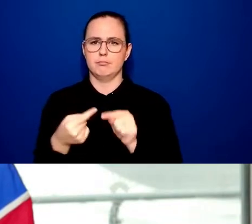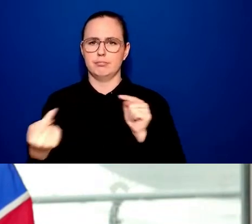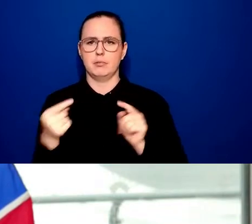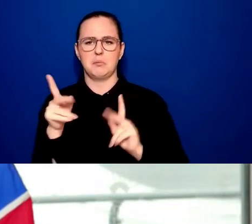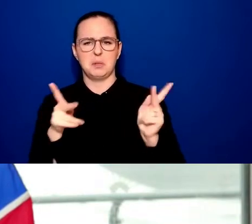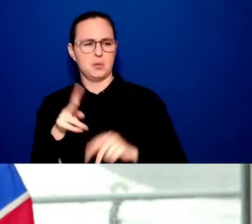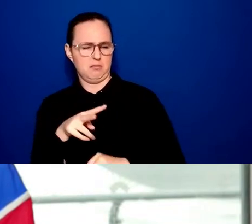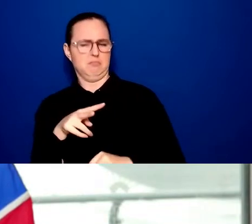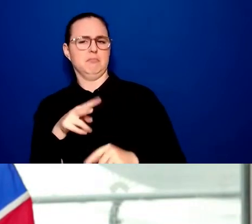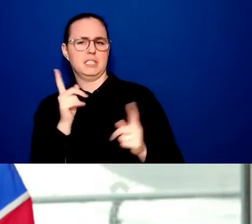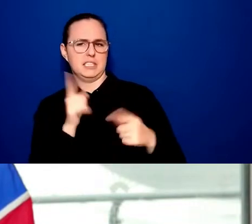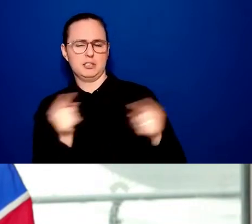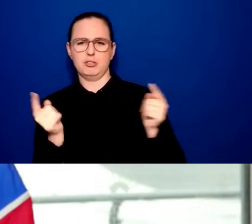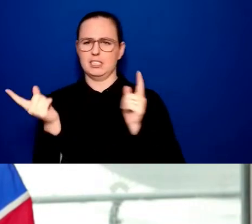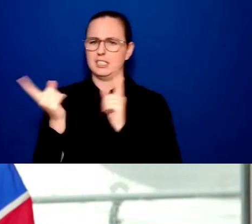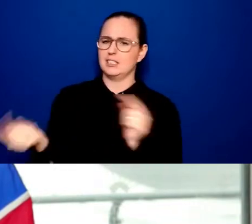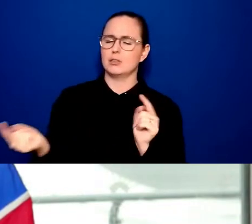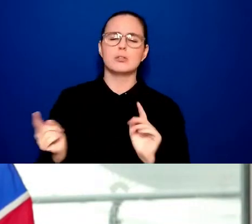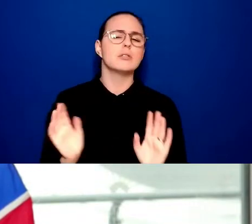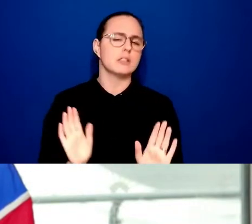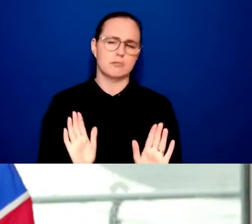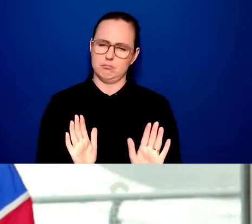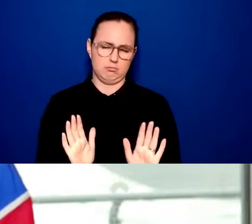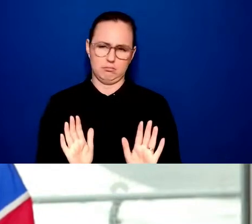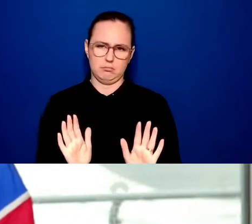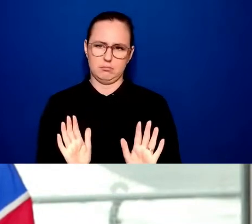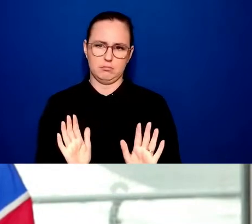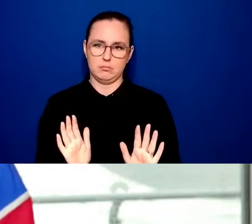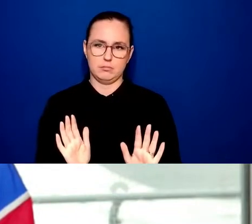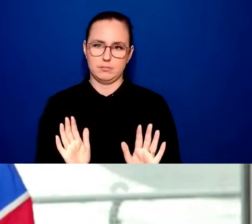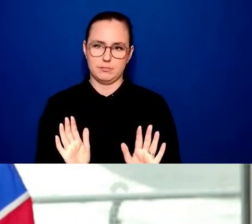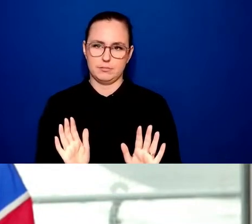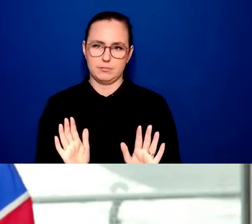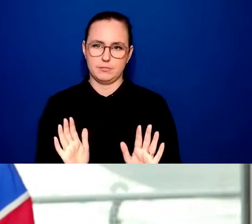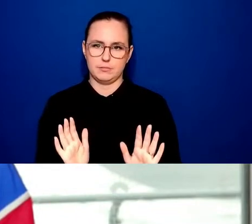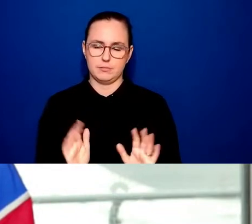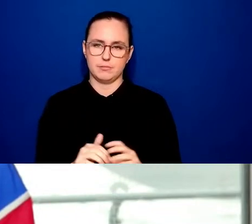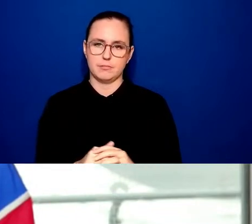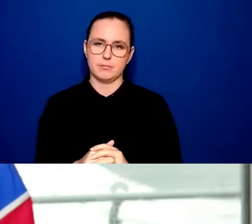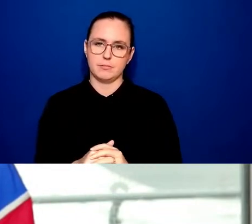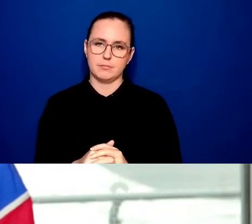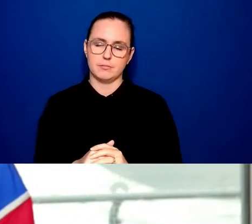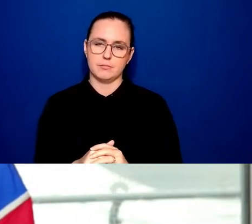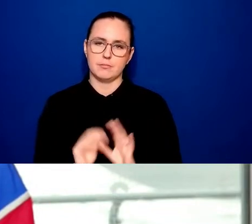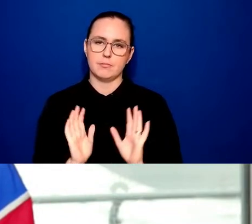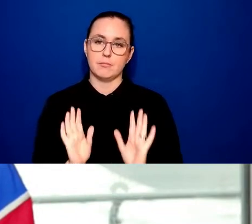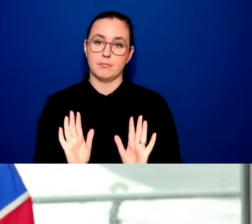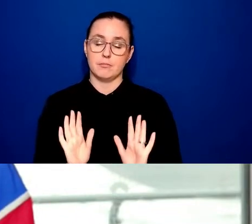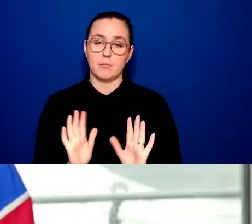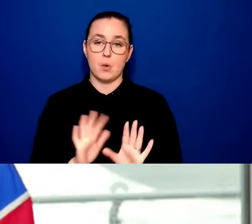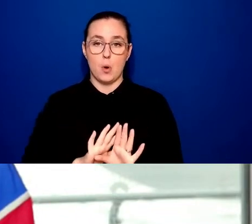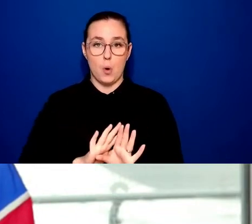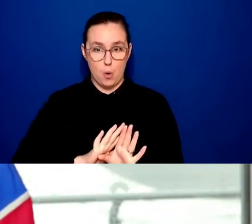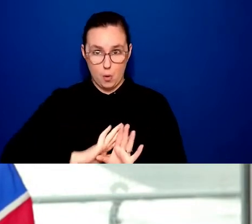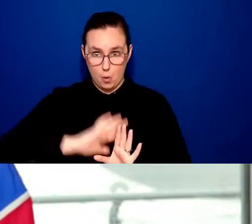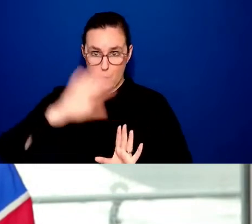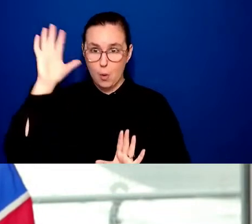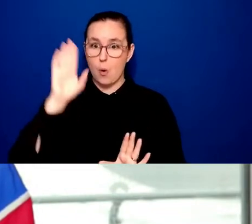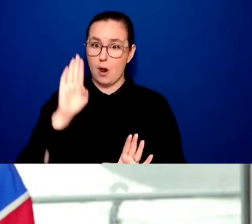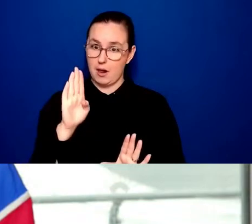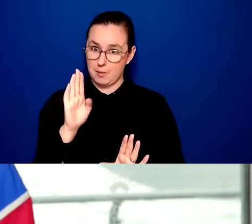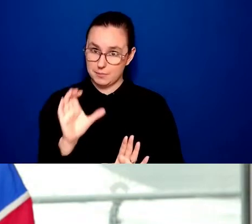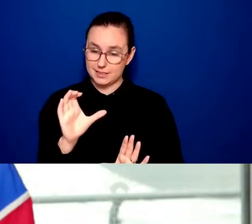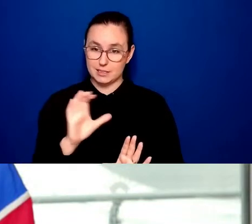positive, one of the reasons, and this is absolutely the case, that everyone gets provided care in BC. We made the decision to move